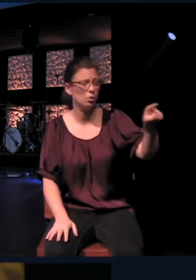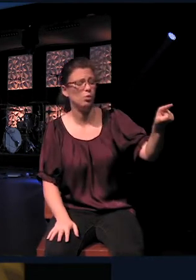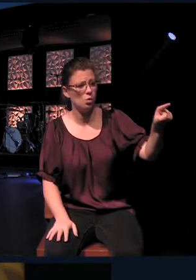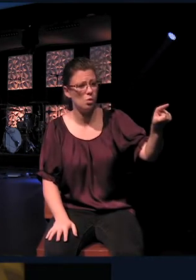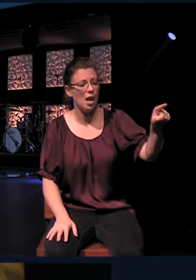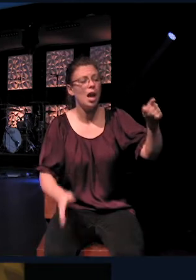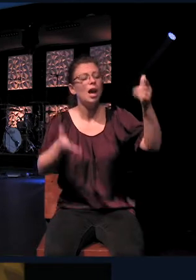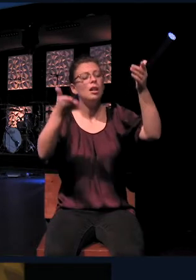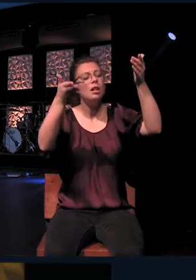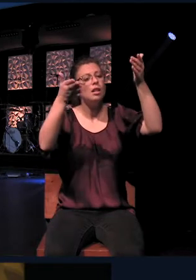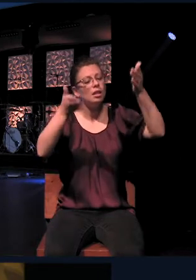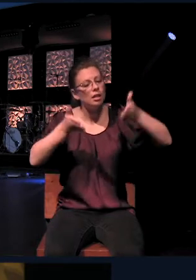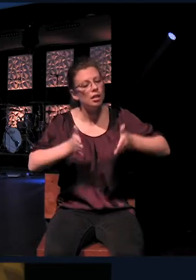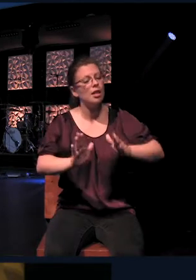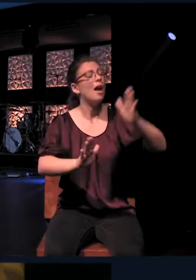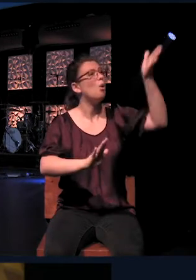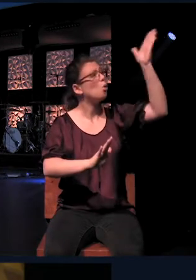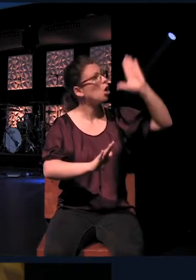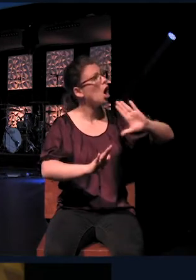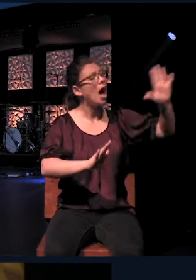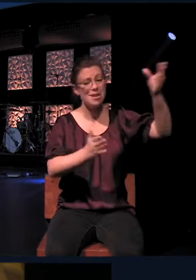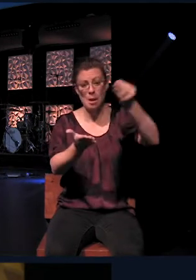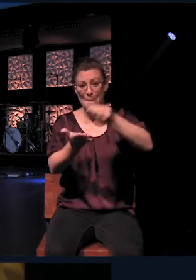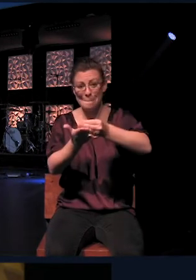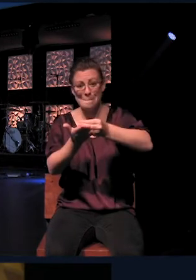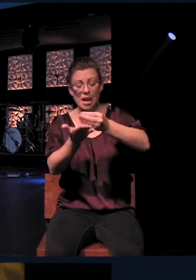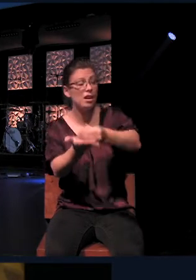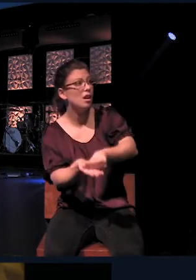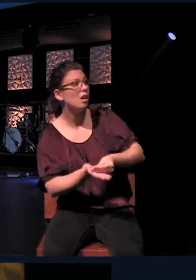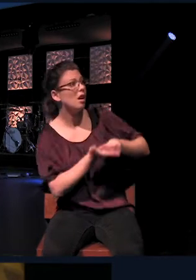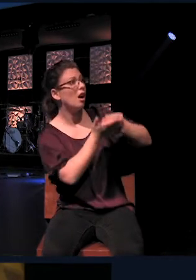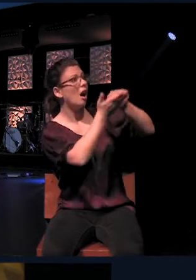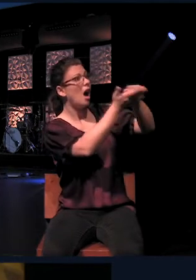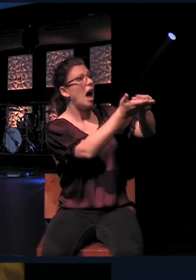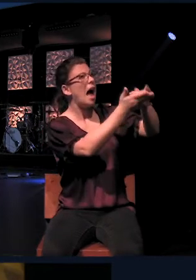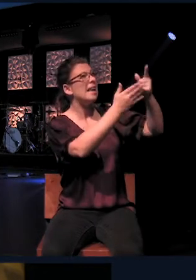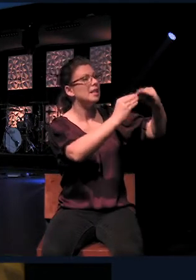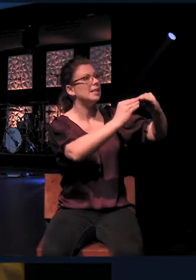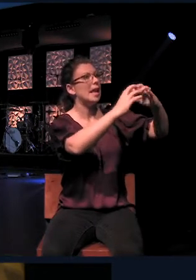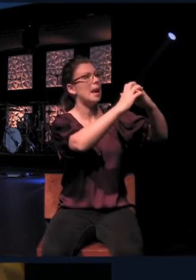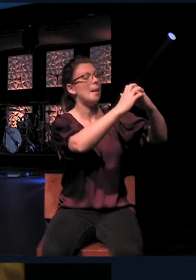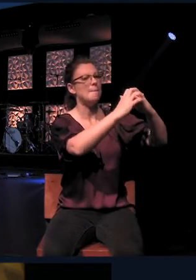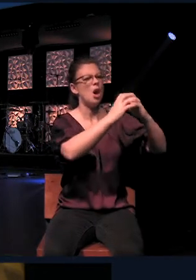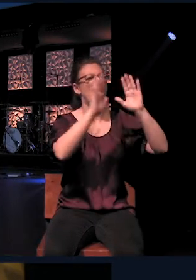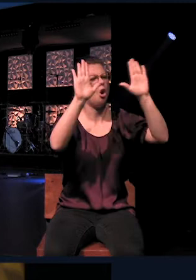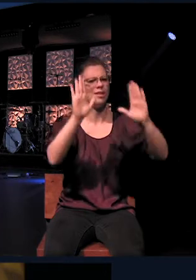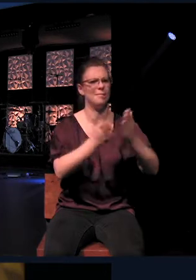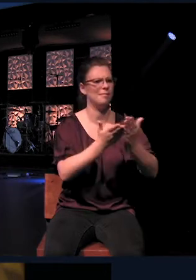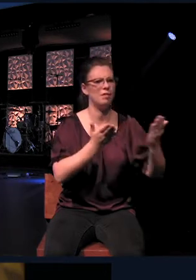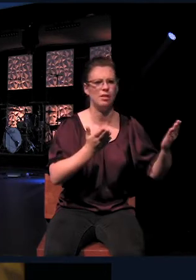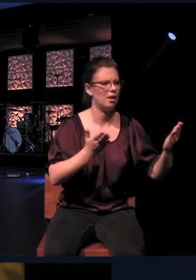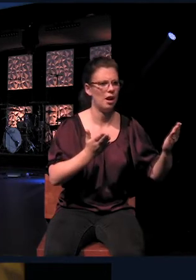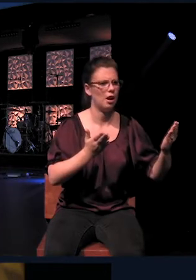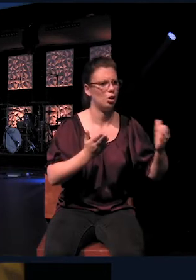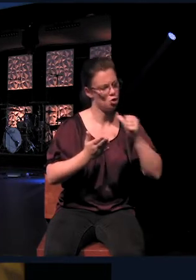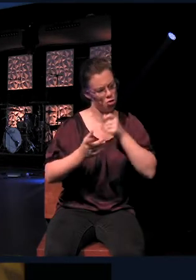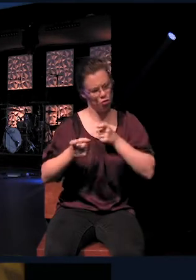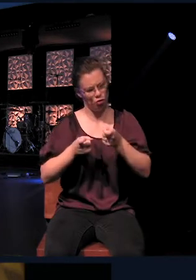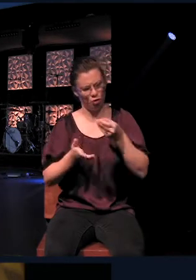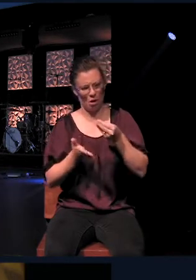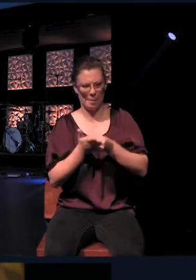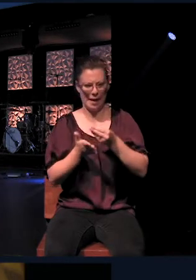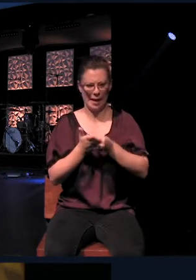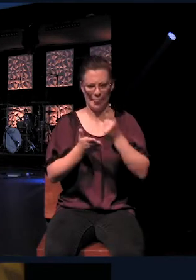your money and turn it into something great instead of having money bind us up. Let's see him set us free through our